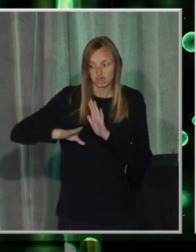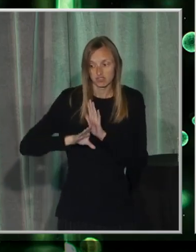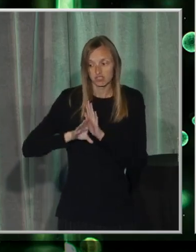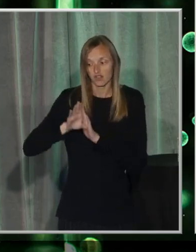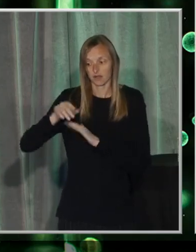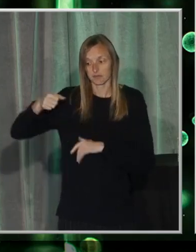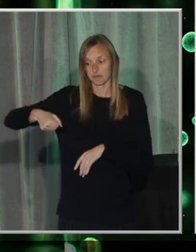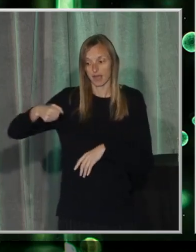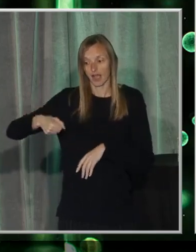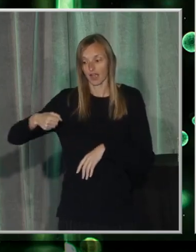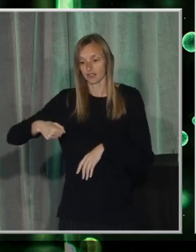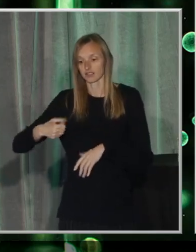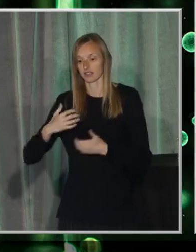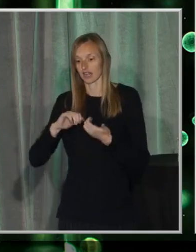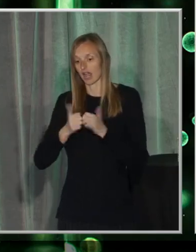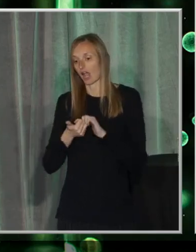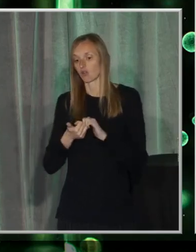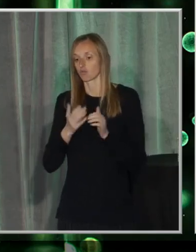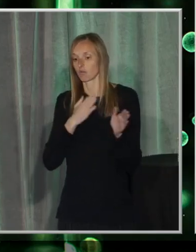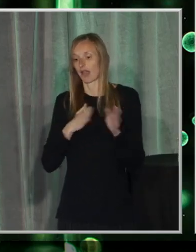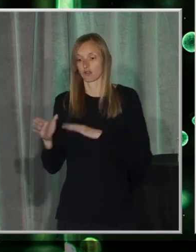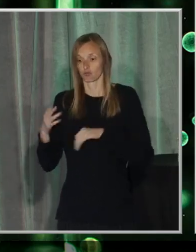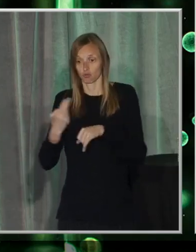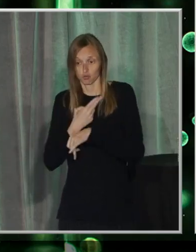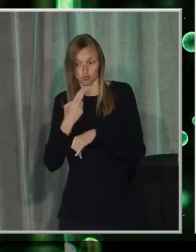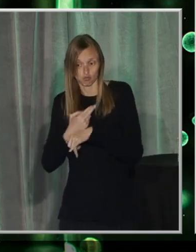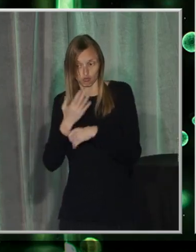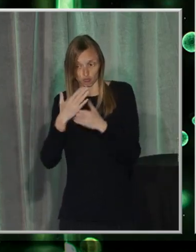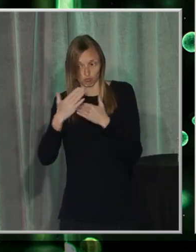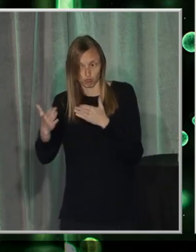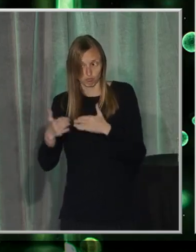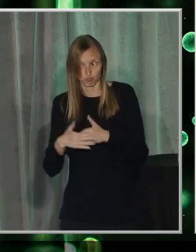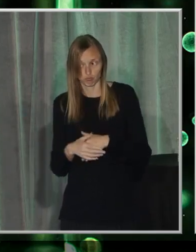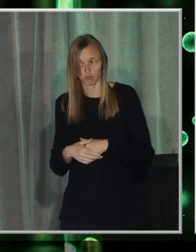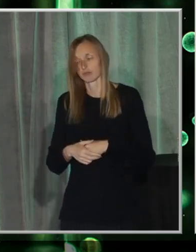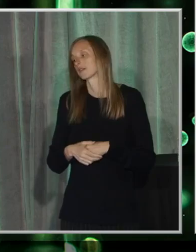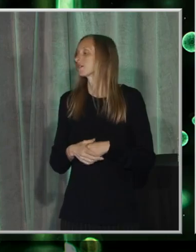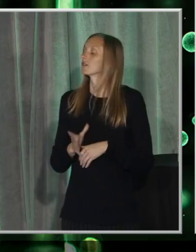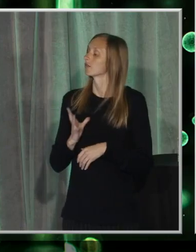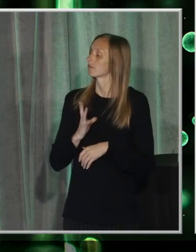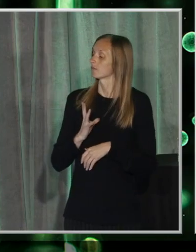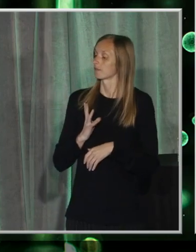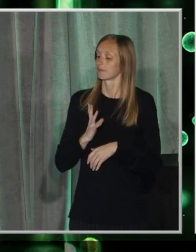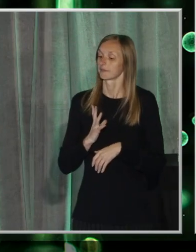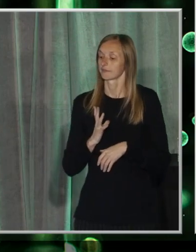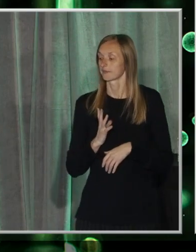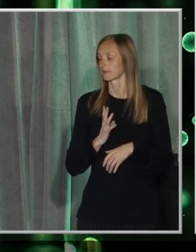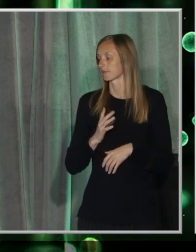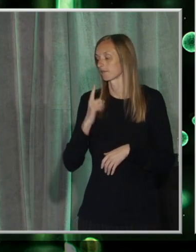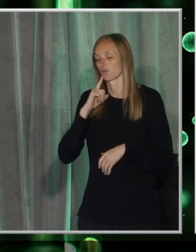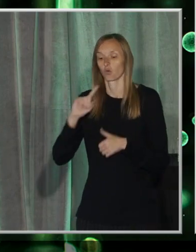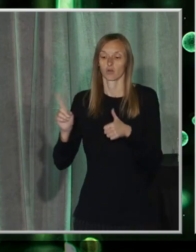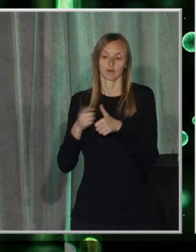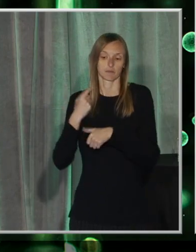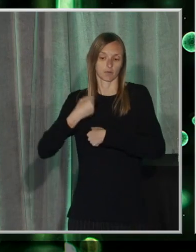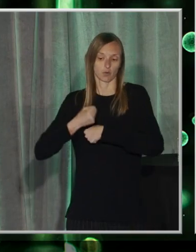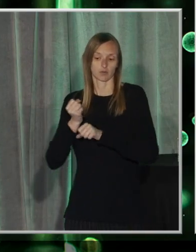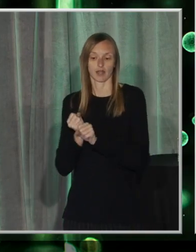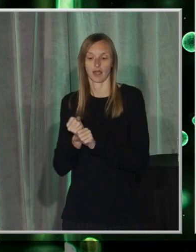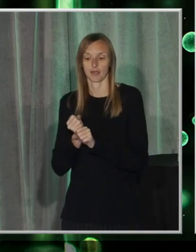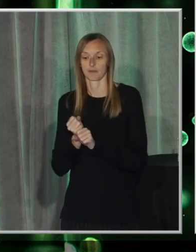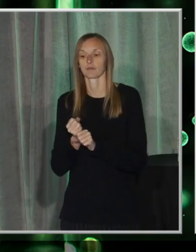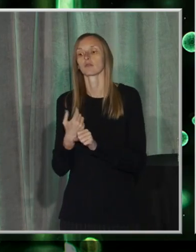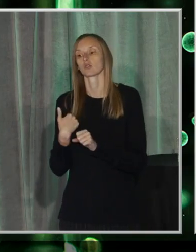of these bags and what applications you're focusing on? Well, in regards to prototyping, we've